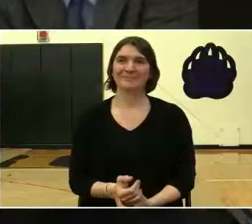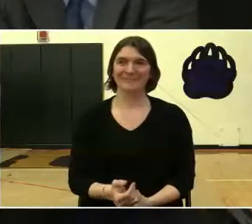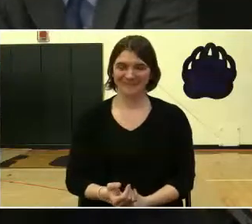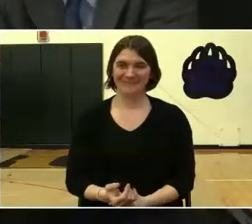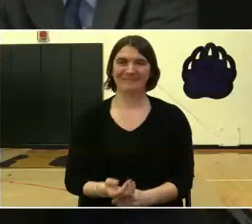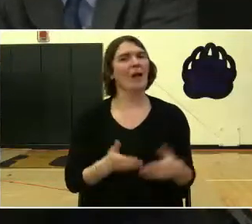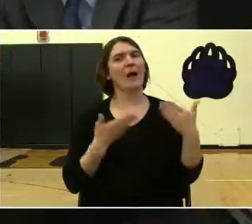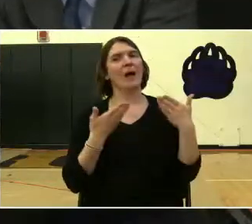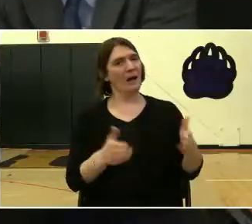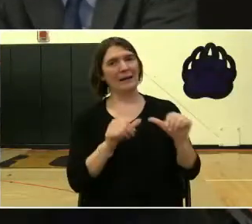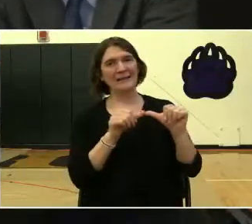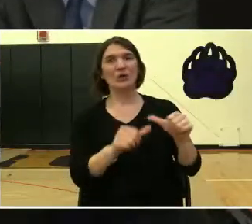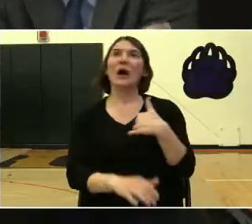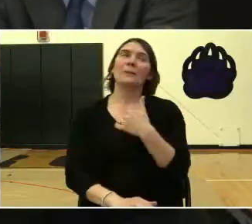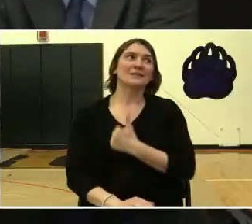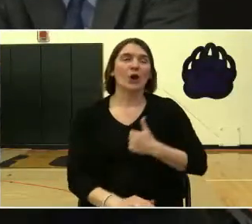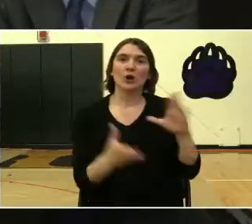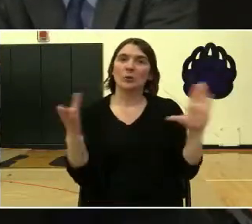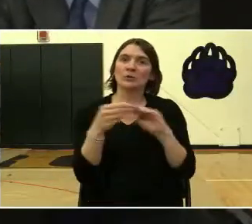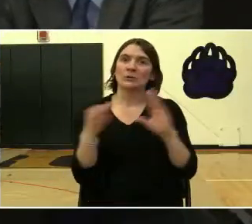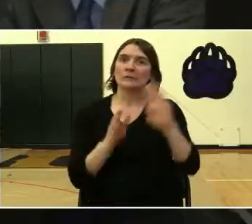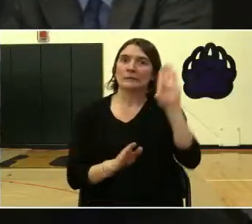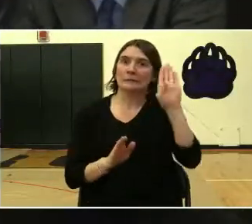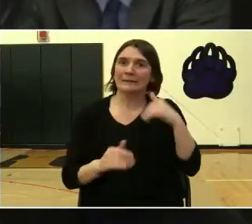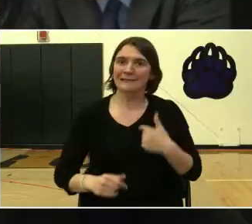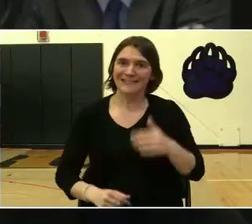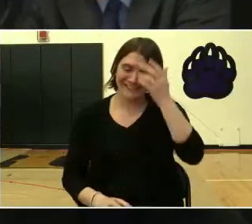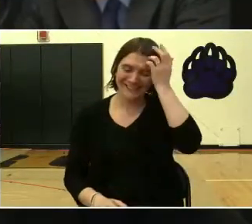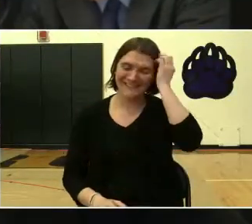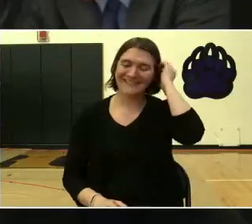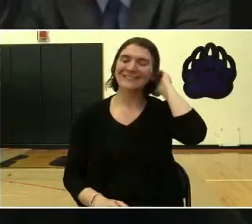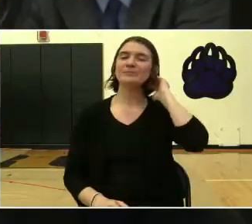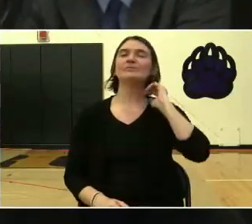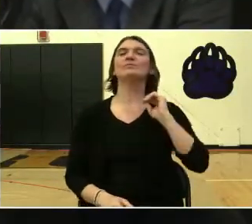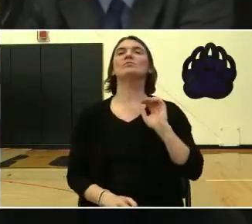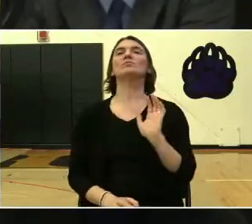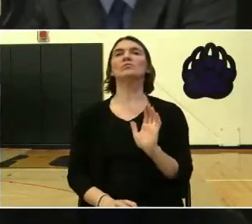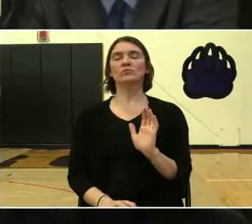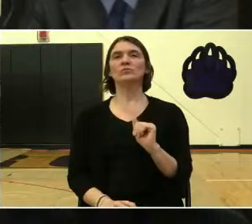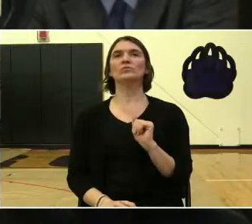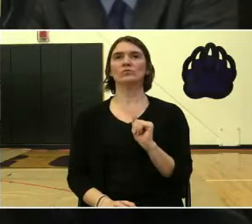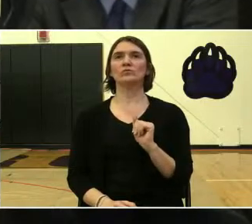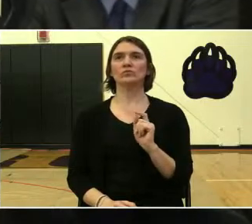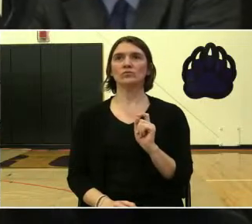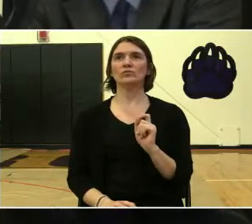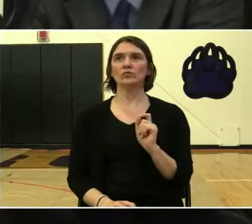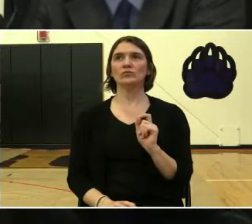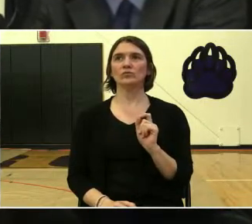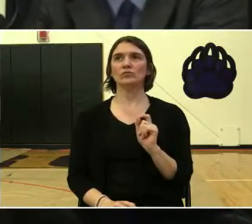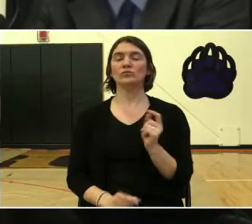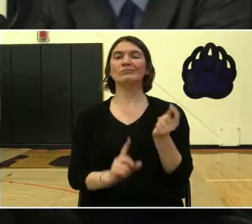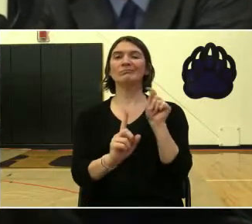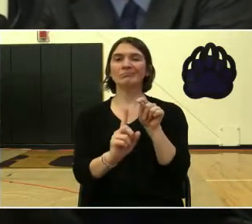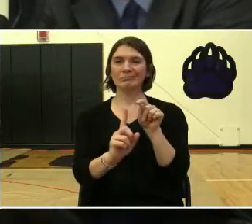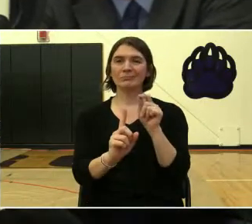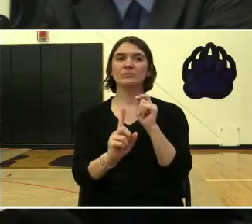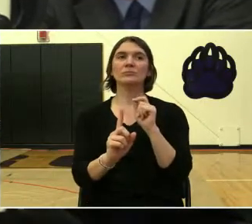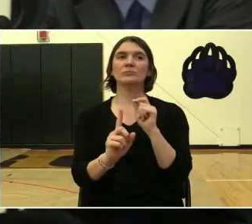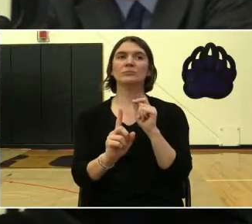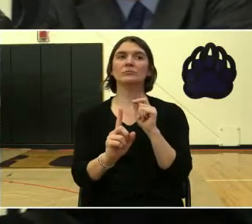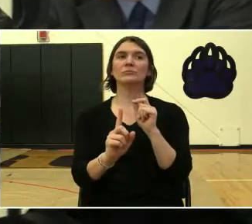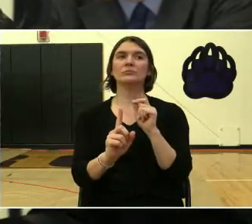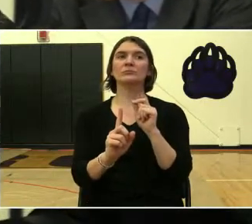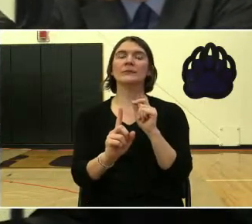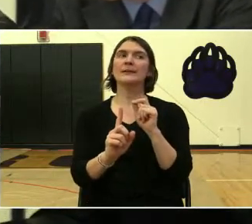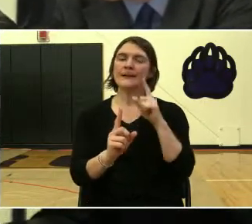continue spending too much time not here uh one thing I wanted just to uh speak to for a moment because it's